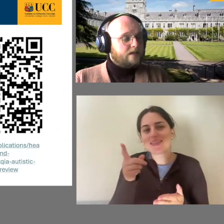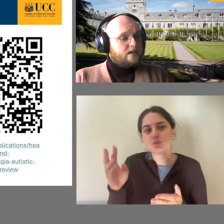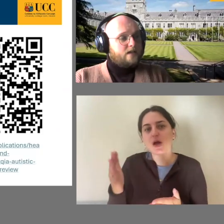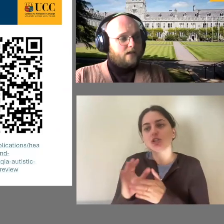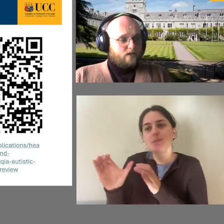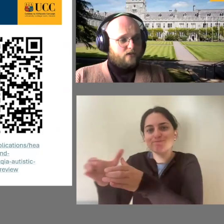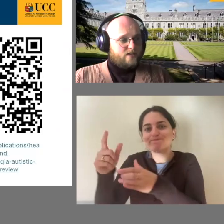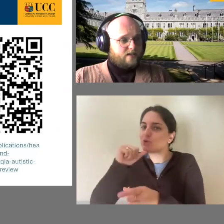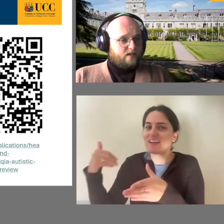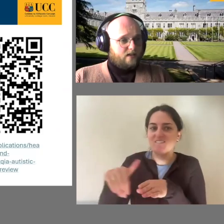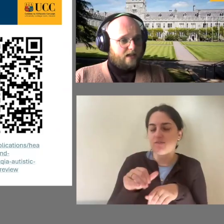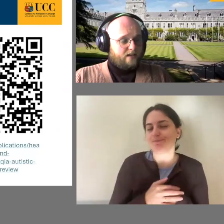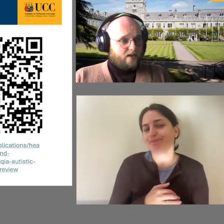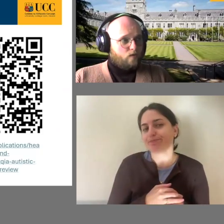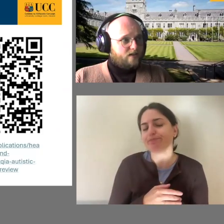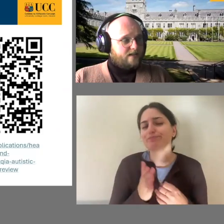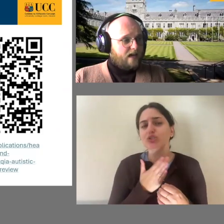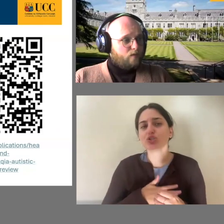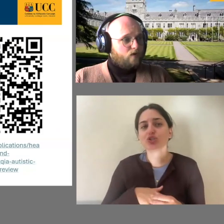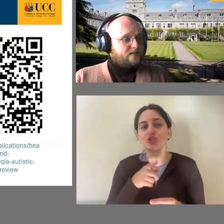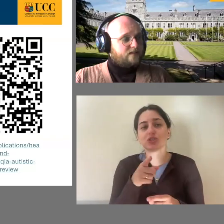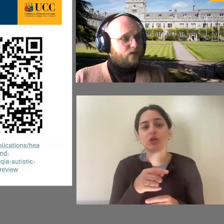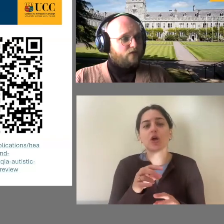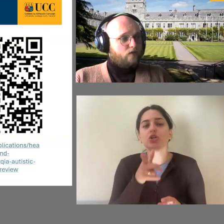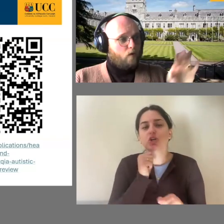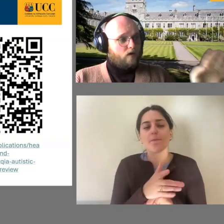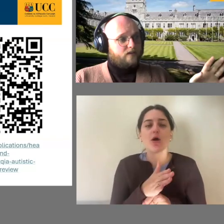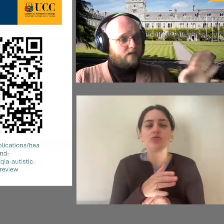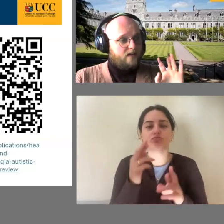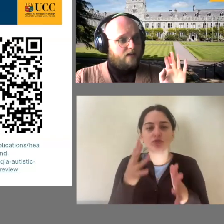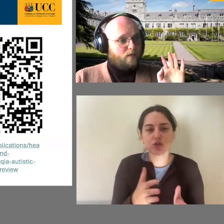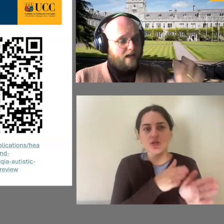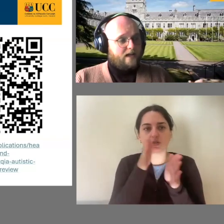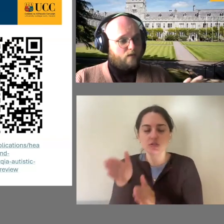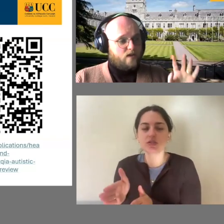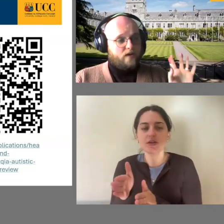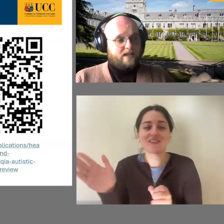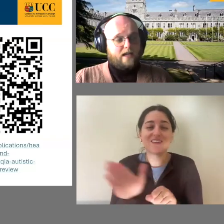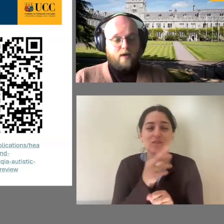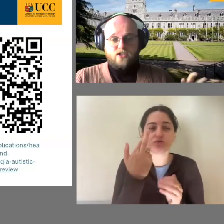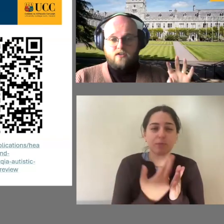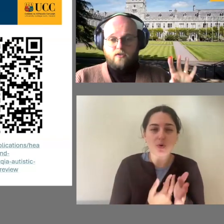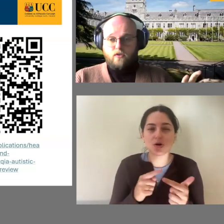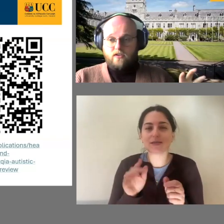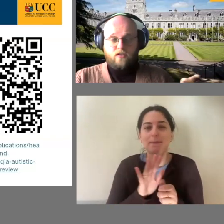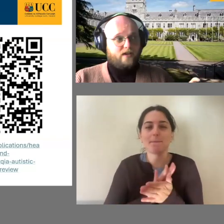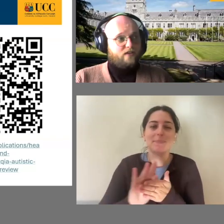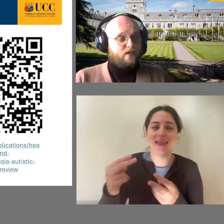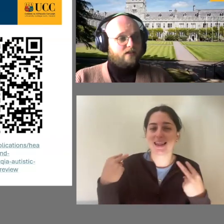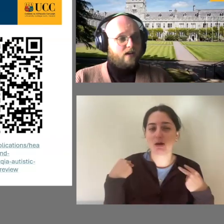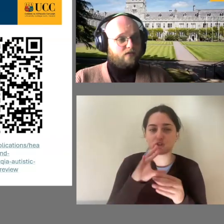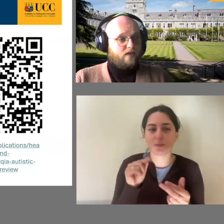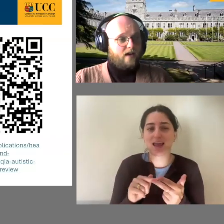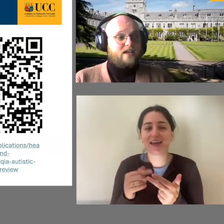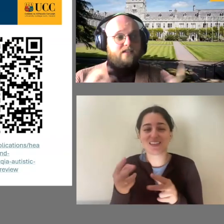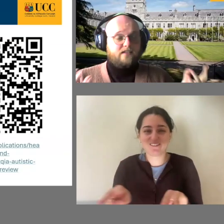that. So just to a little nod towards the outputs. So the full report, the plain language summary, and the animation. So those are the three